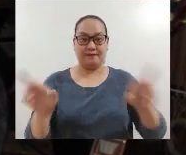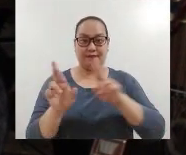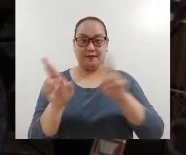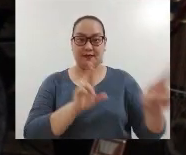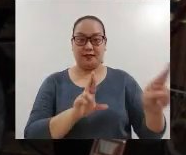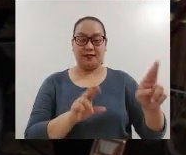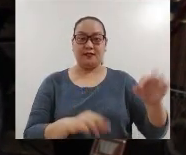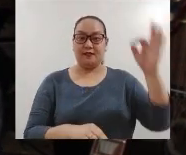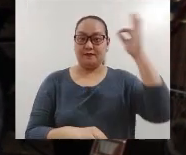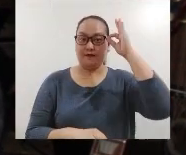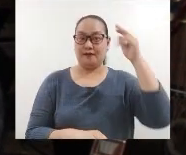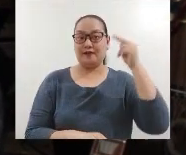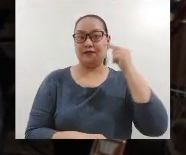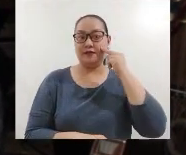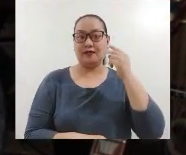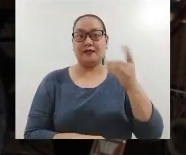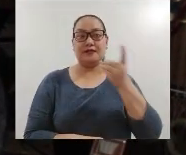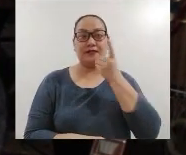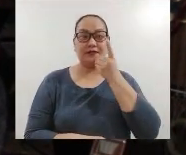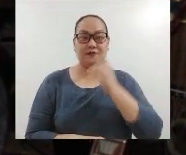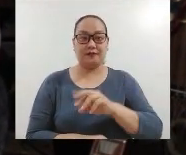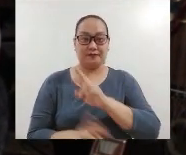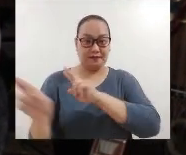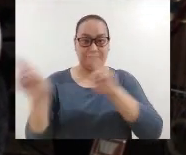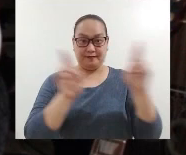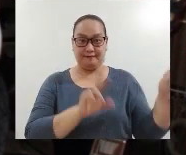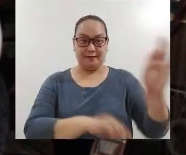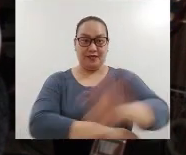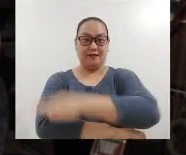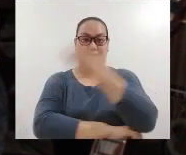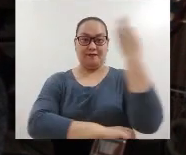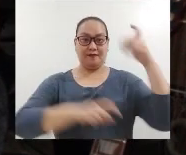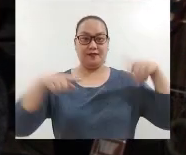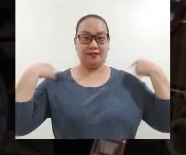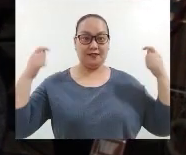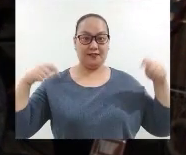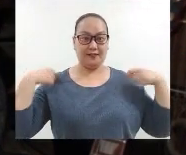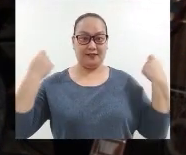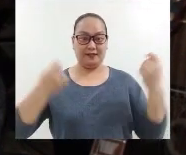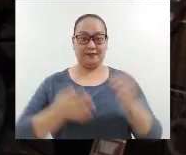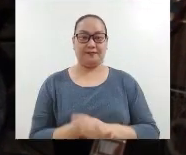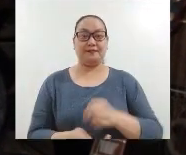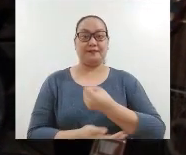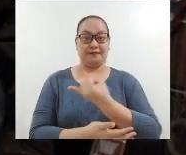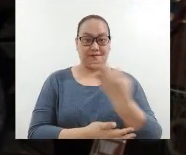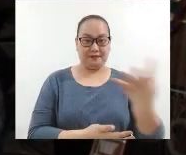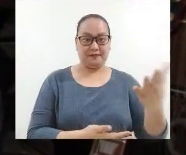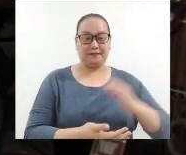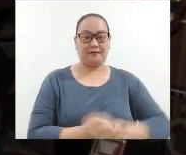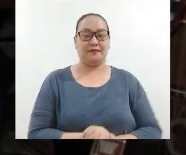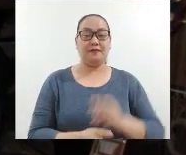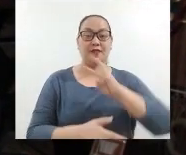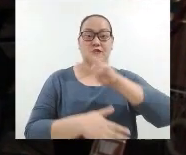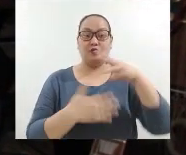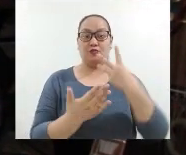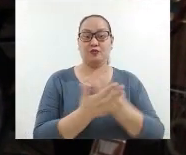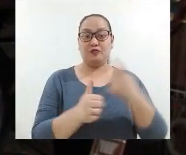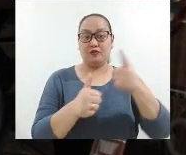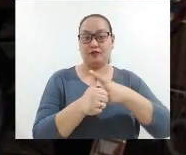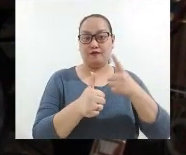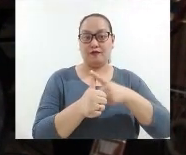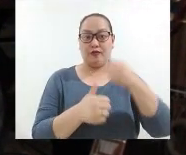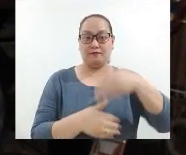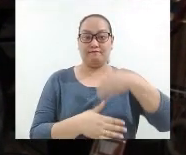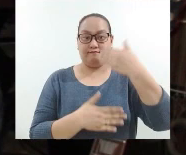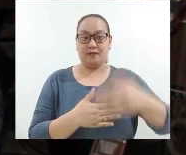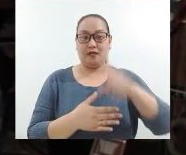Nandino? Are you ready for Nandino teens? Let's count. Whole note first, and then half note, and then quarter